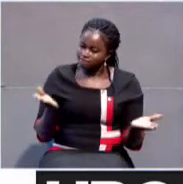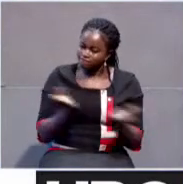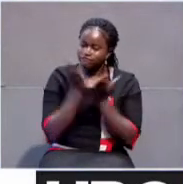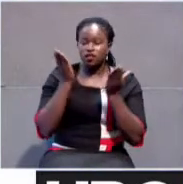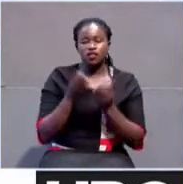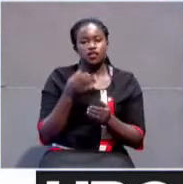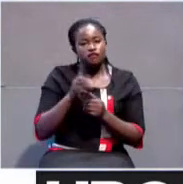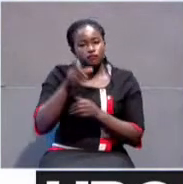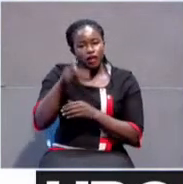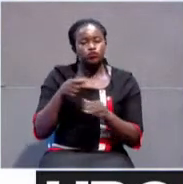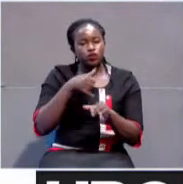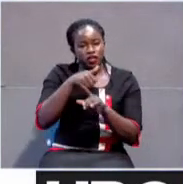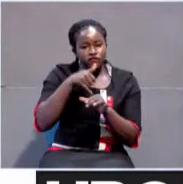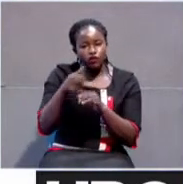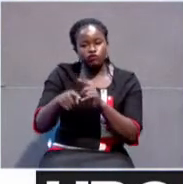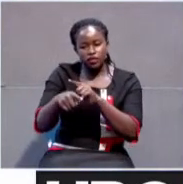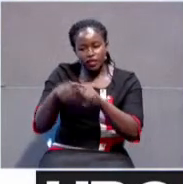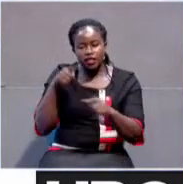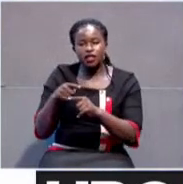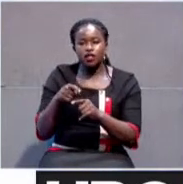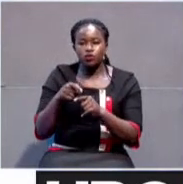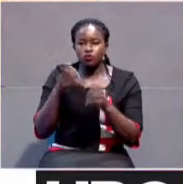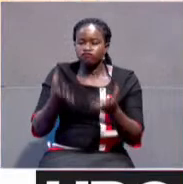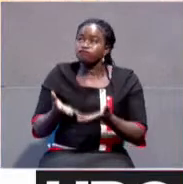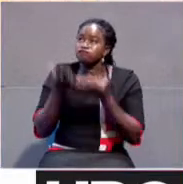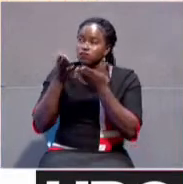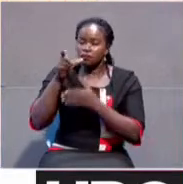those involved in the gruesome activity.